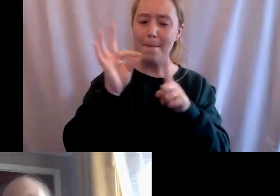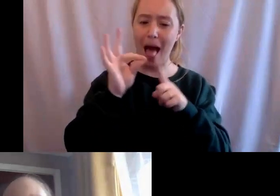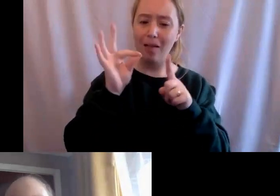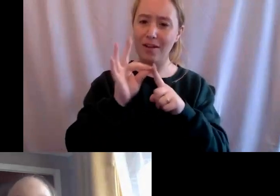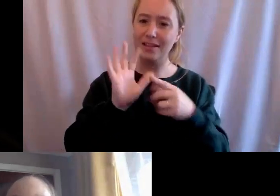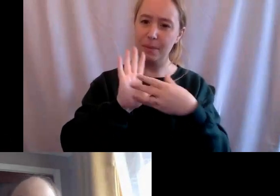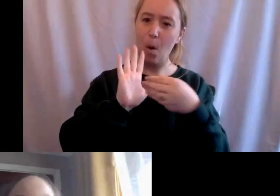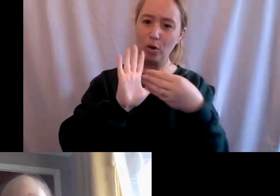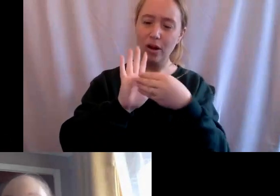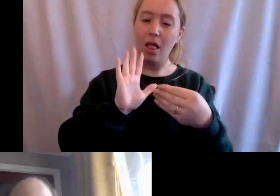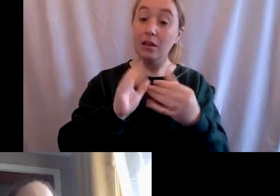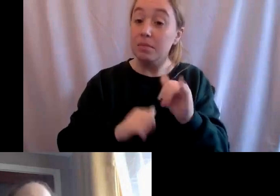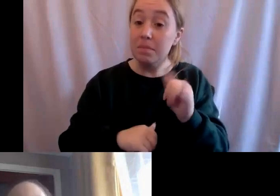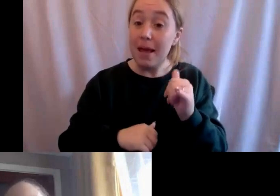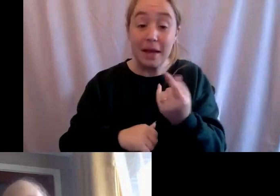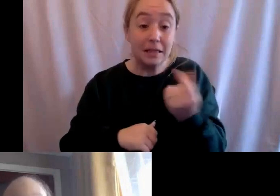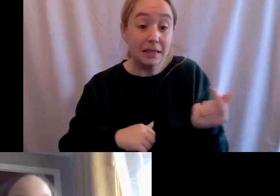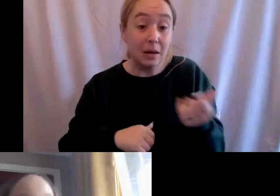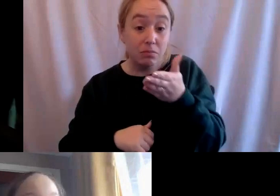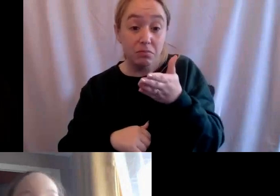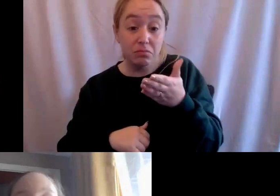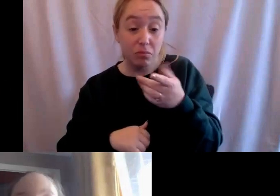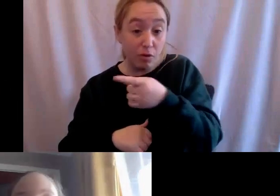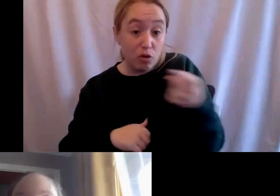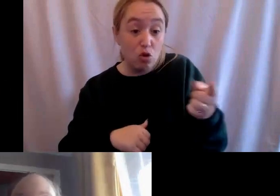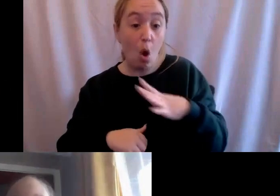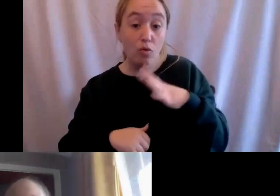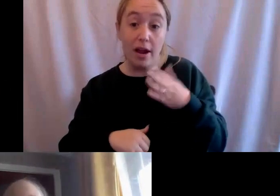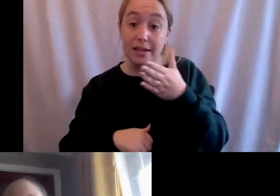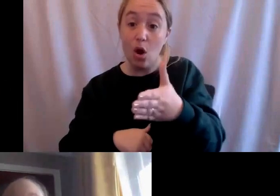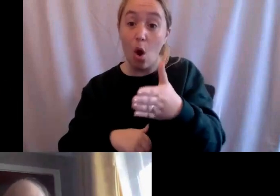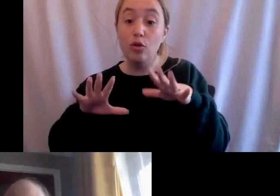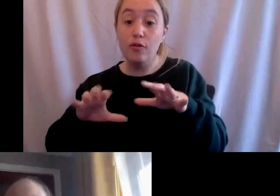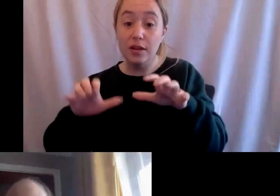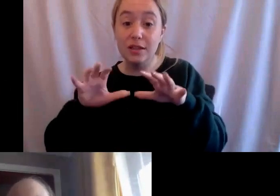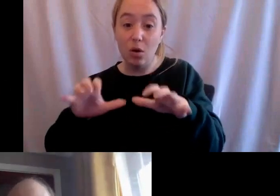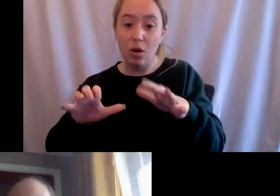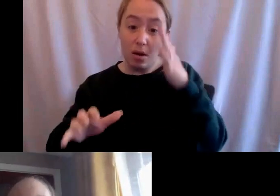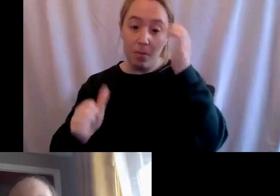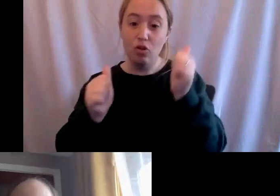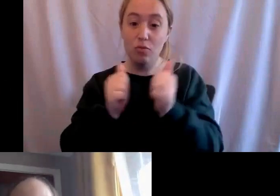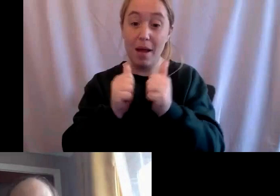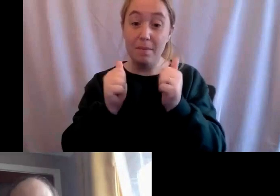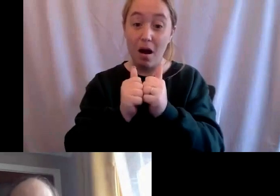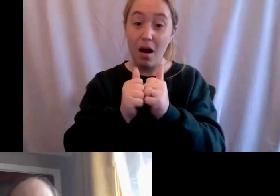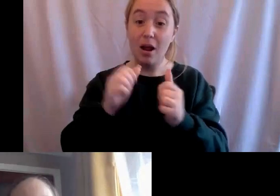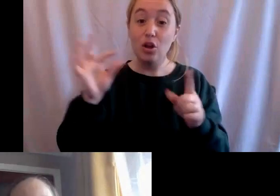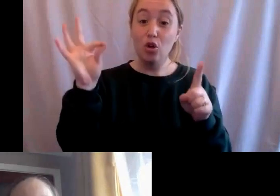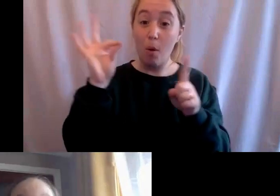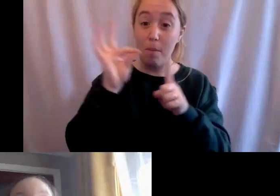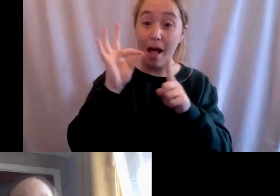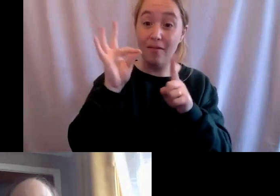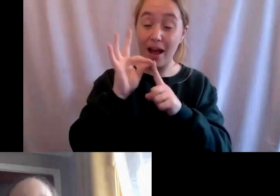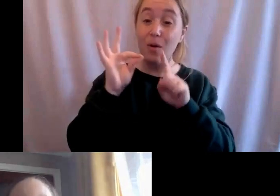or the physio, some of you might already have had a physio, will understand that everybody's pelvis always falls apart at the most inopportune